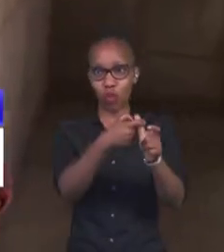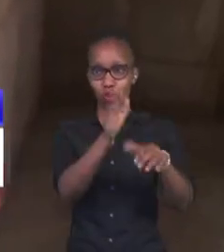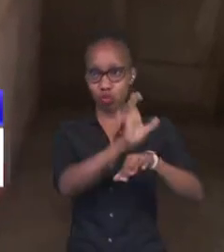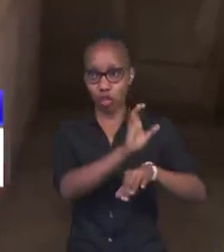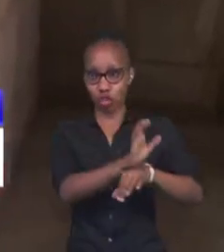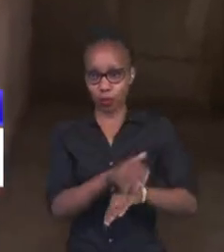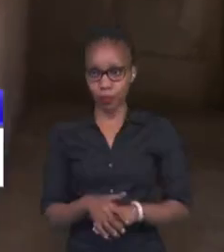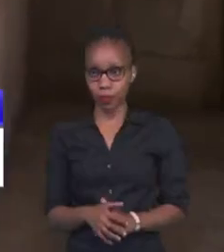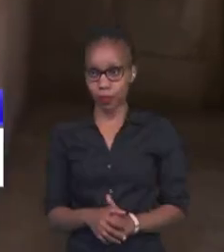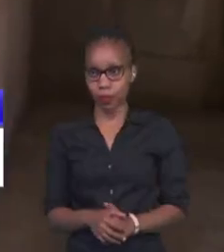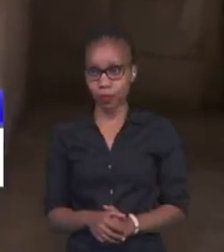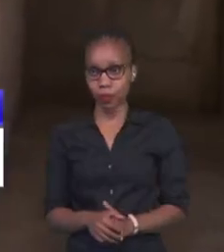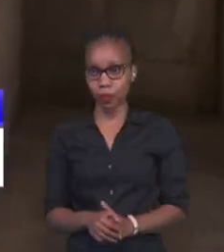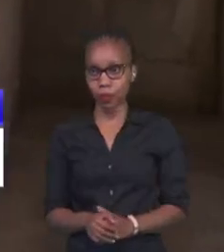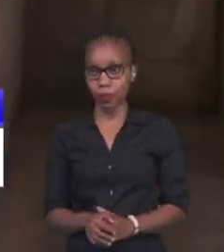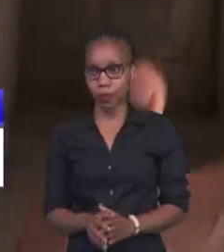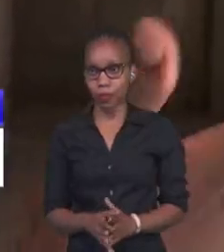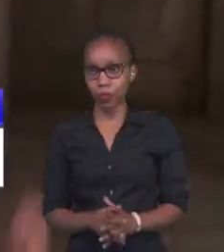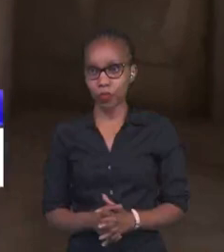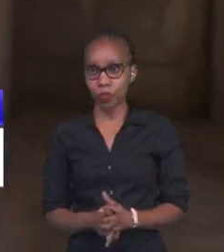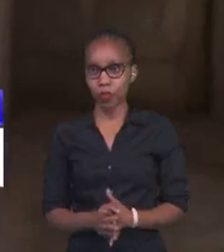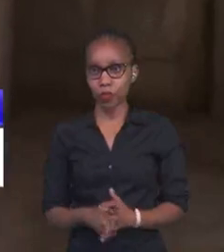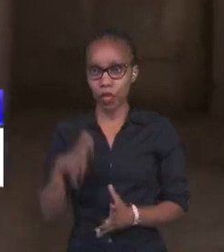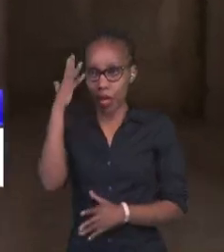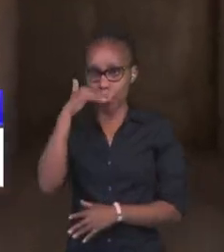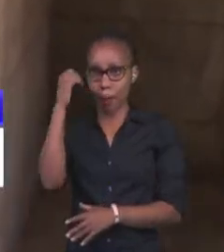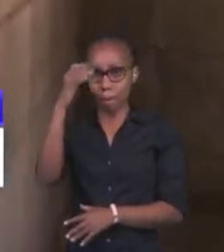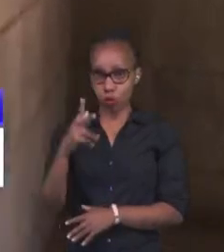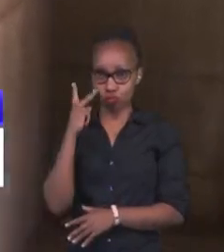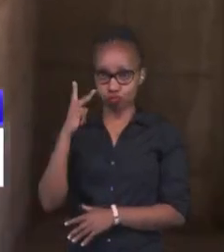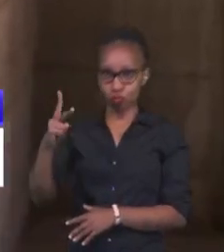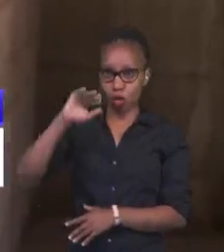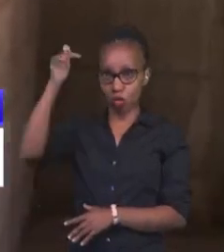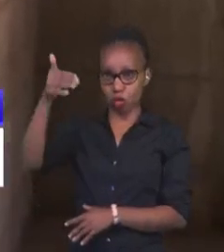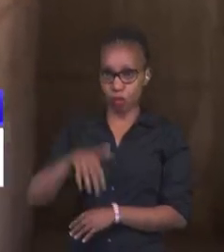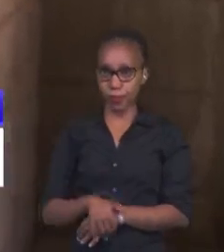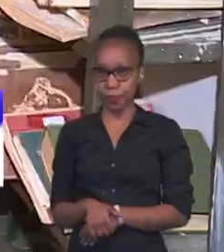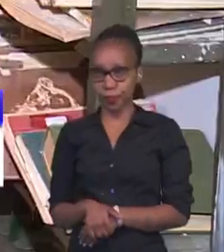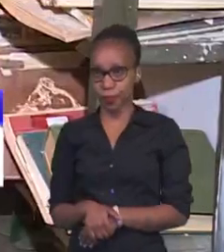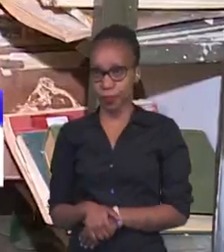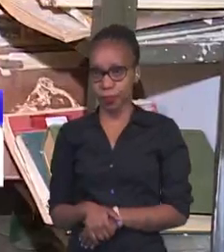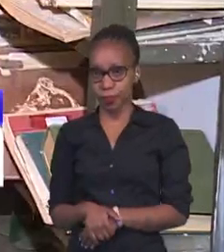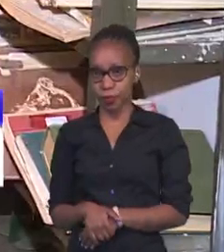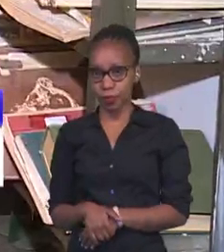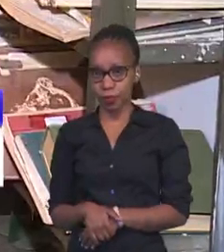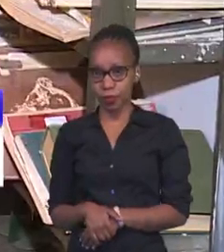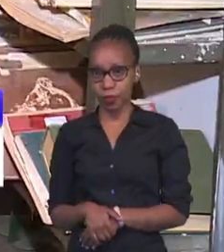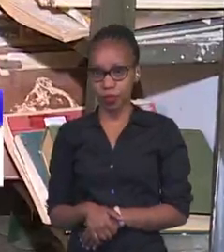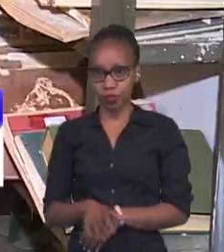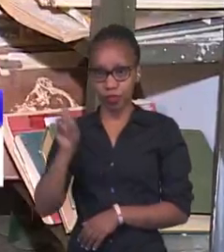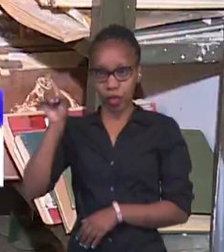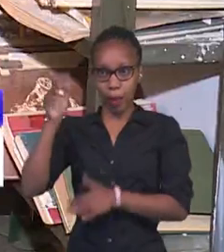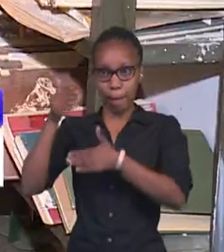windows. Interesting. So such a beautiful view of the city, even as we speak. Deep in the